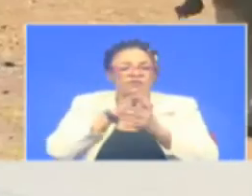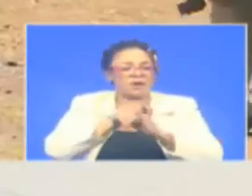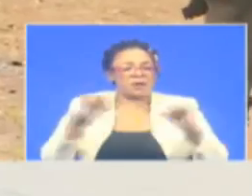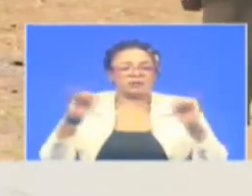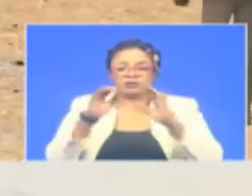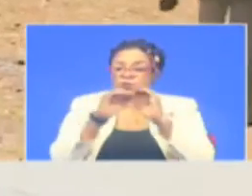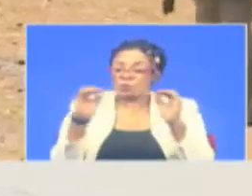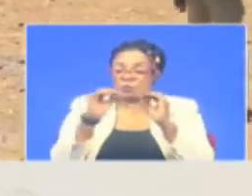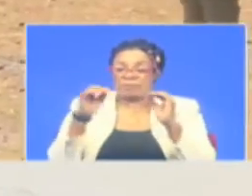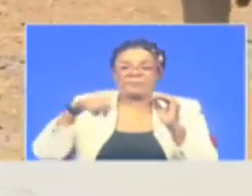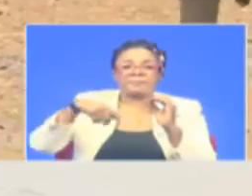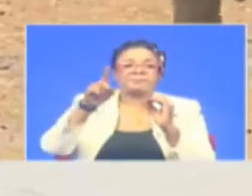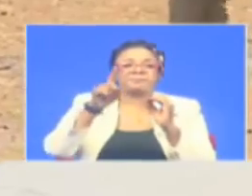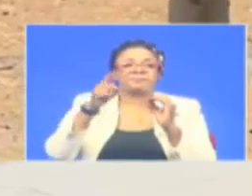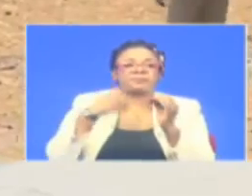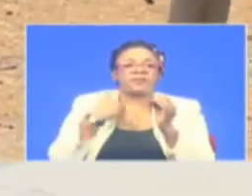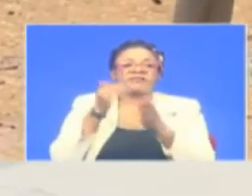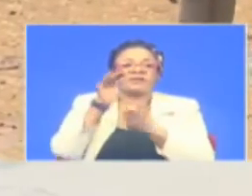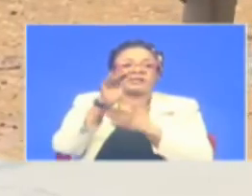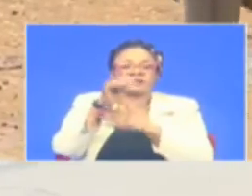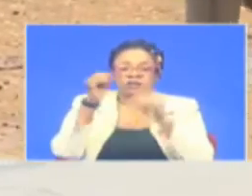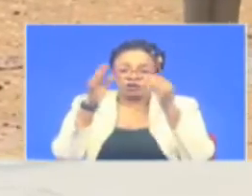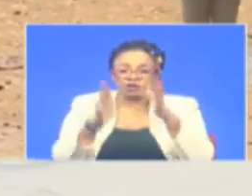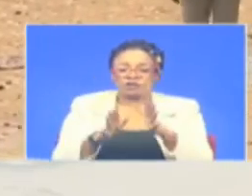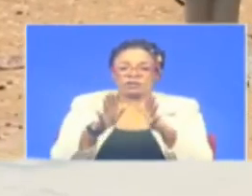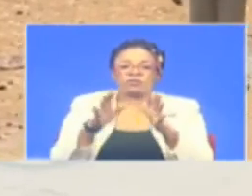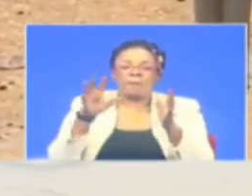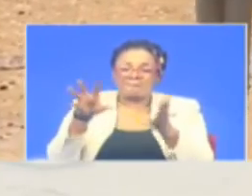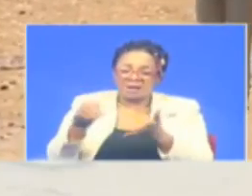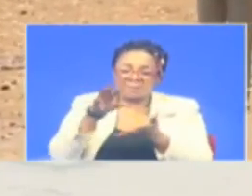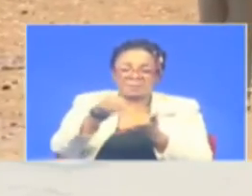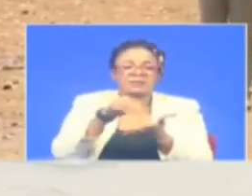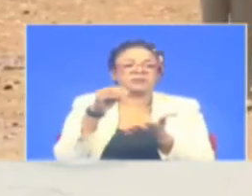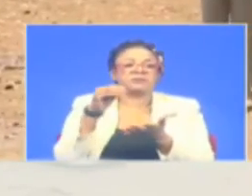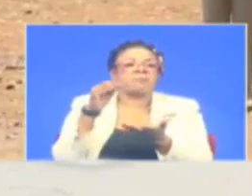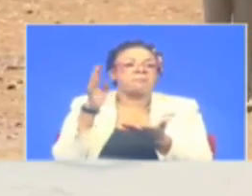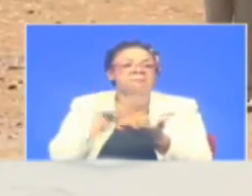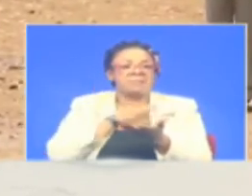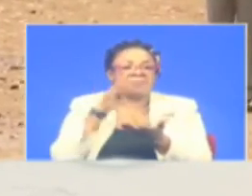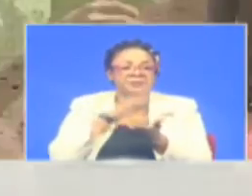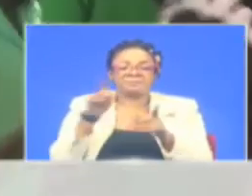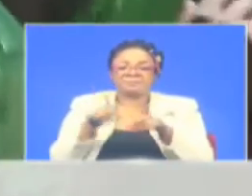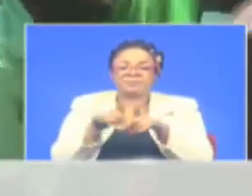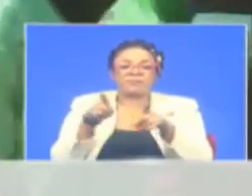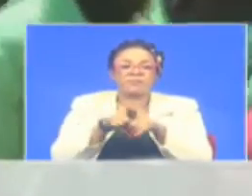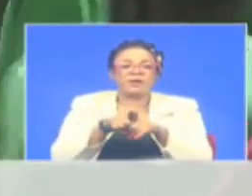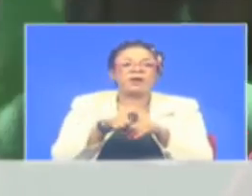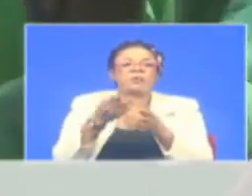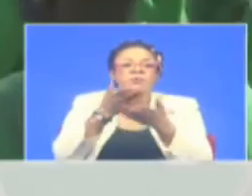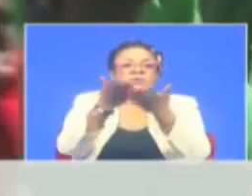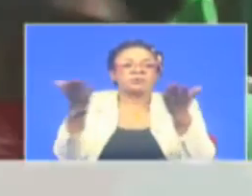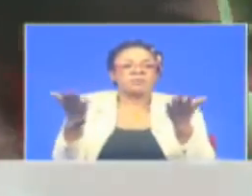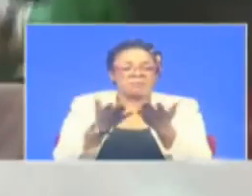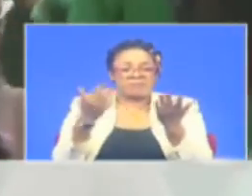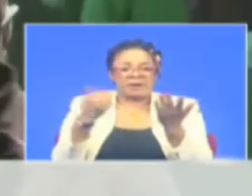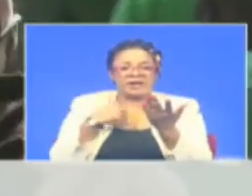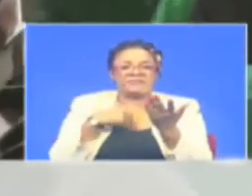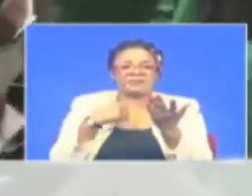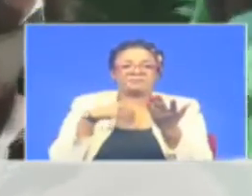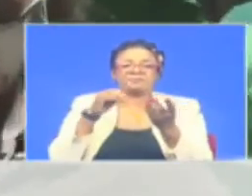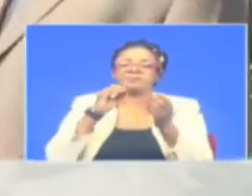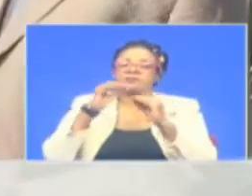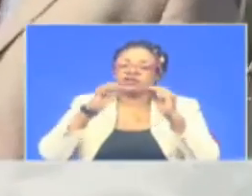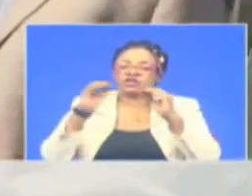is said to have asked the teachers to pick up the trash. He was also caught on camera dressing down an older member of the teaching